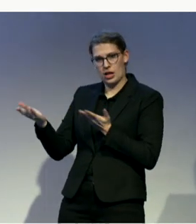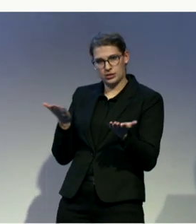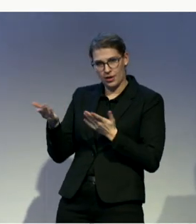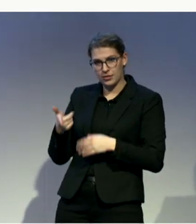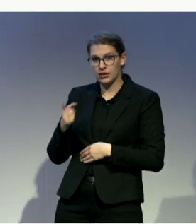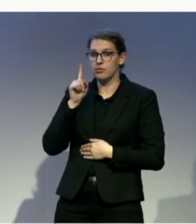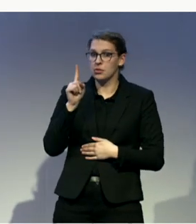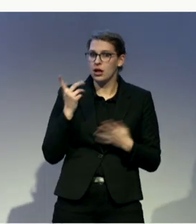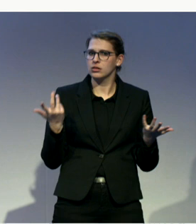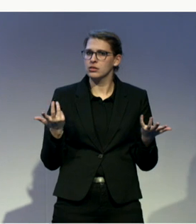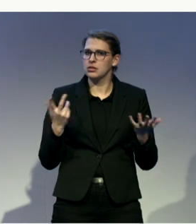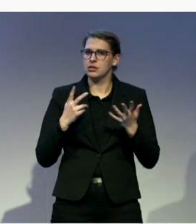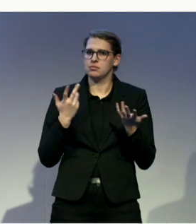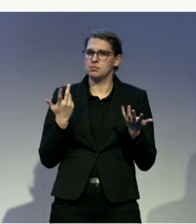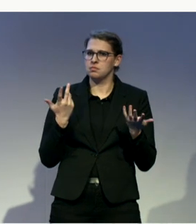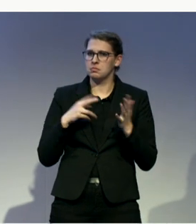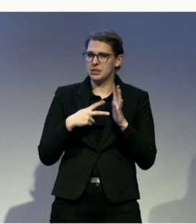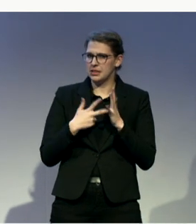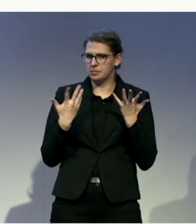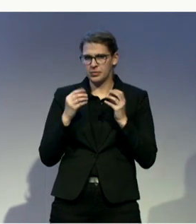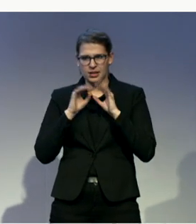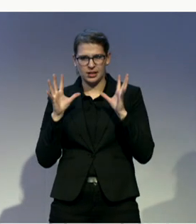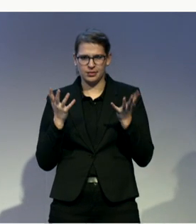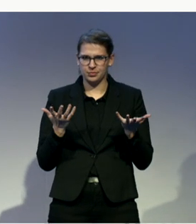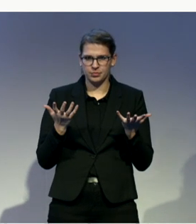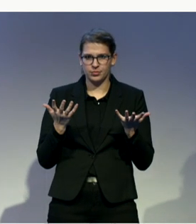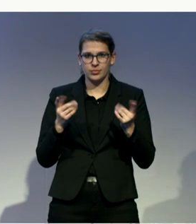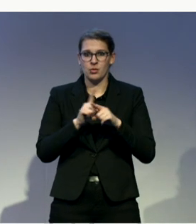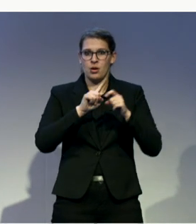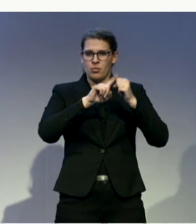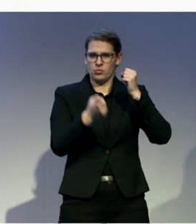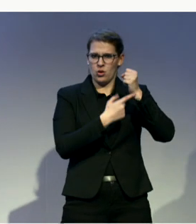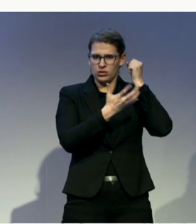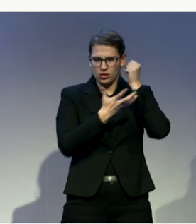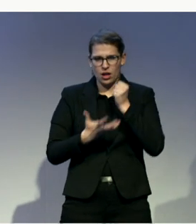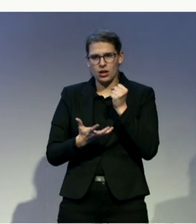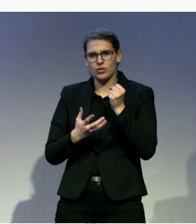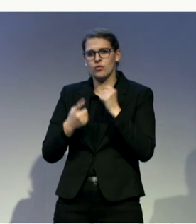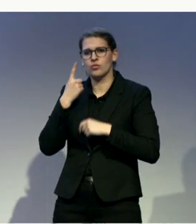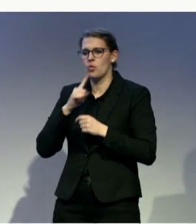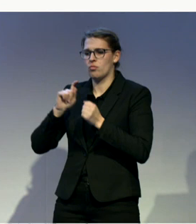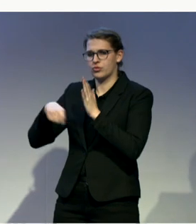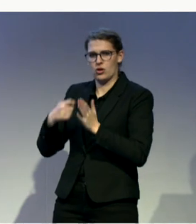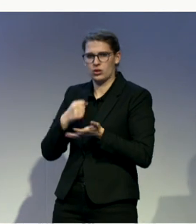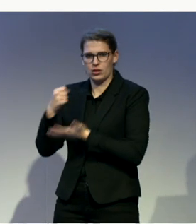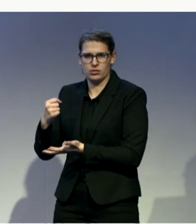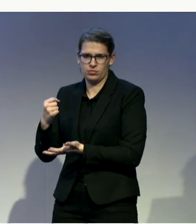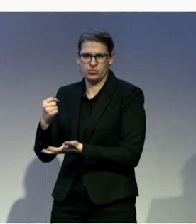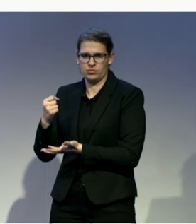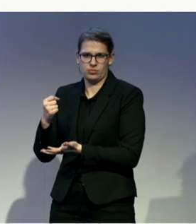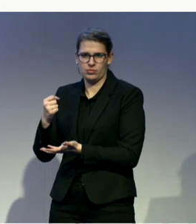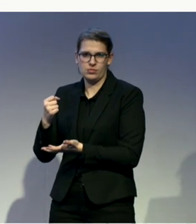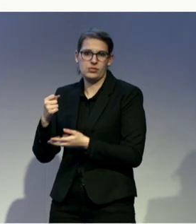longer funded through project funds, but you are entering contractual relation with the